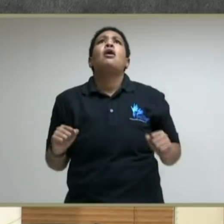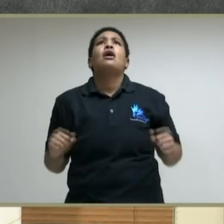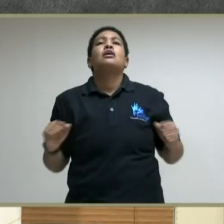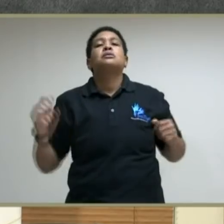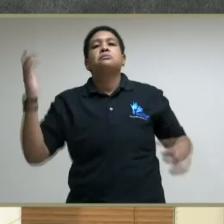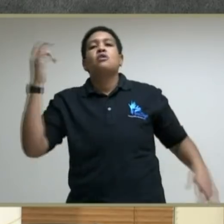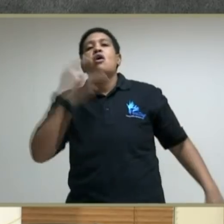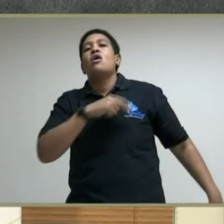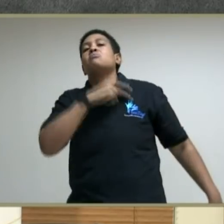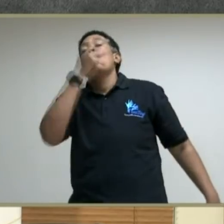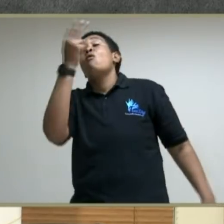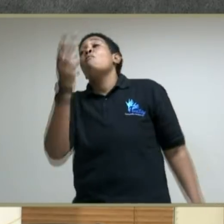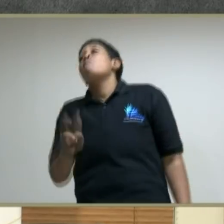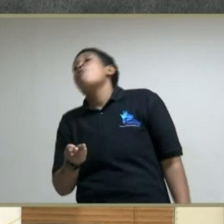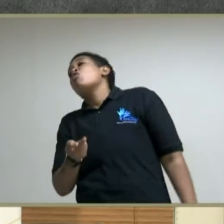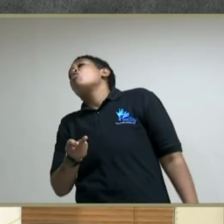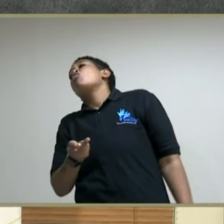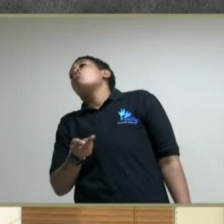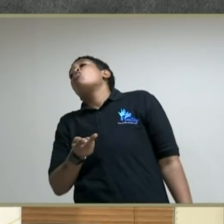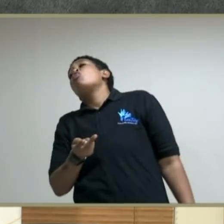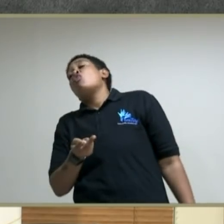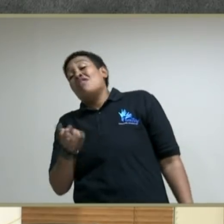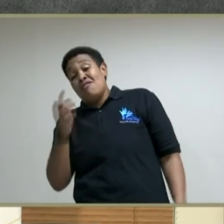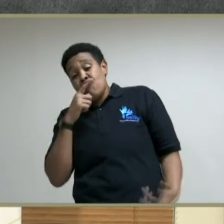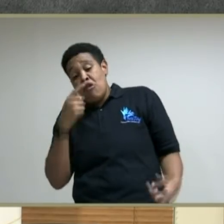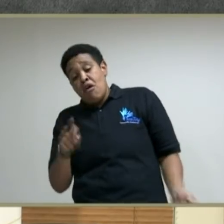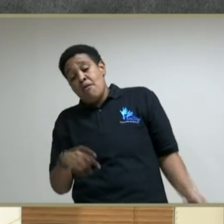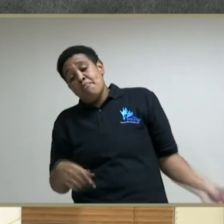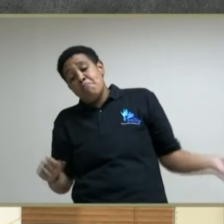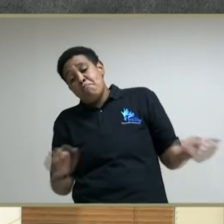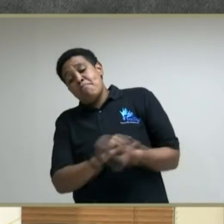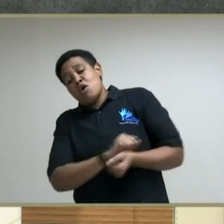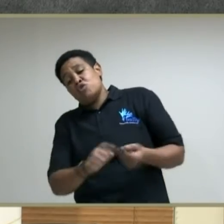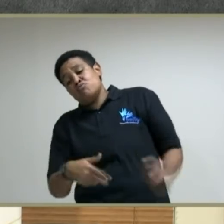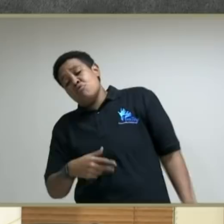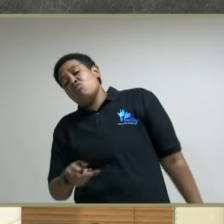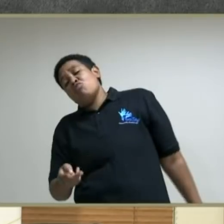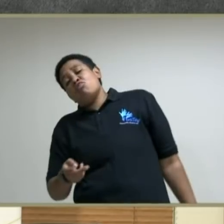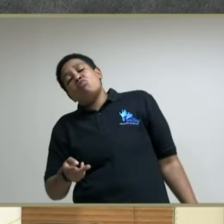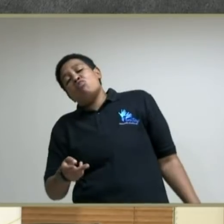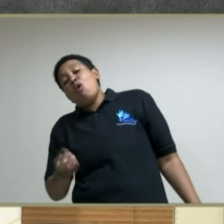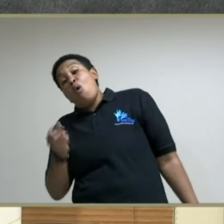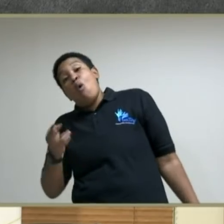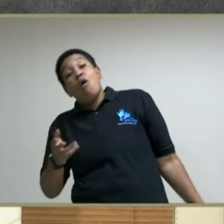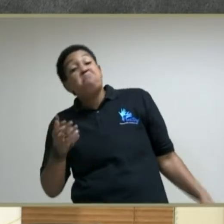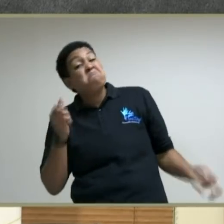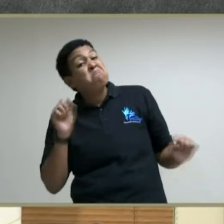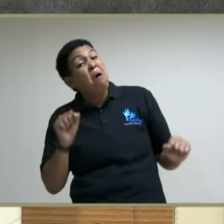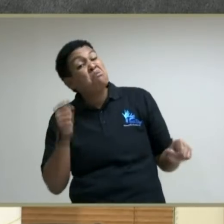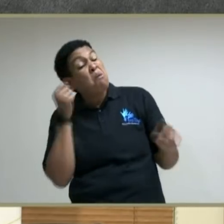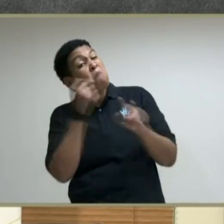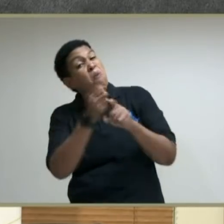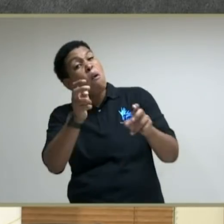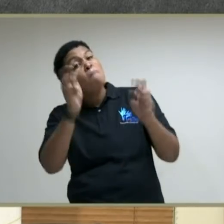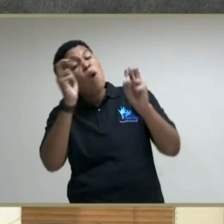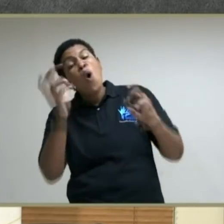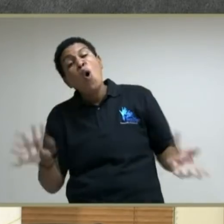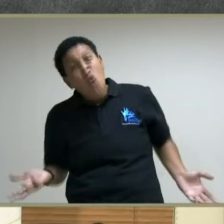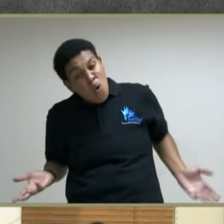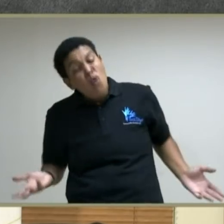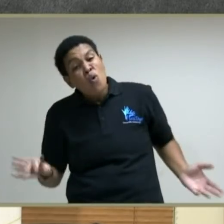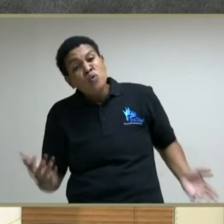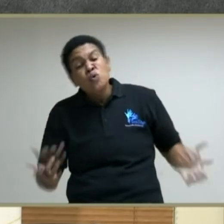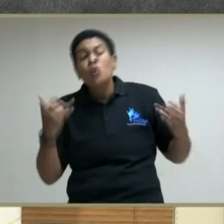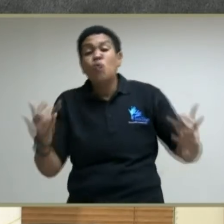being hospitalized and having bad outcomes, such as persons dying. So now is the time for the Jamaican population